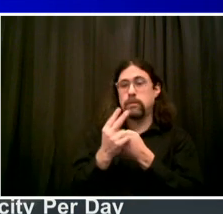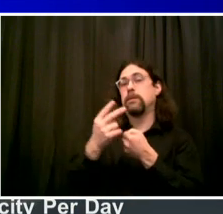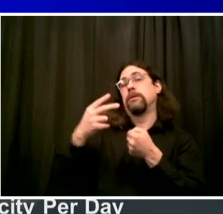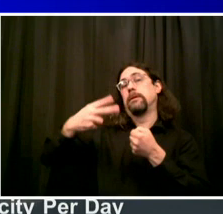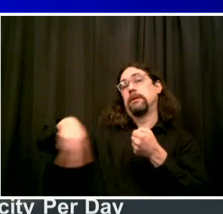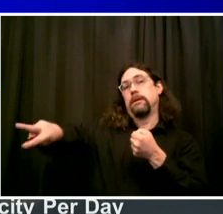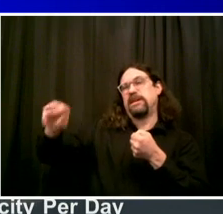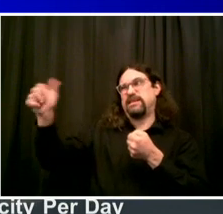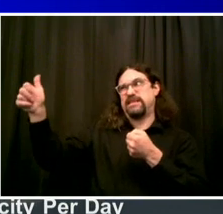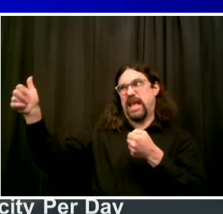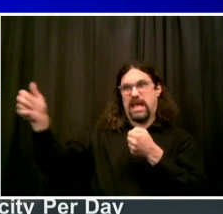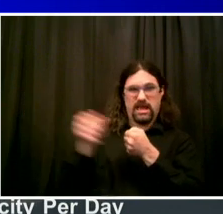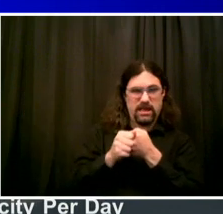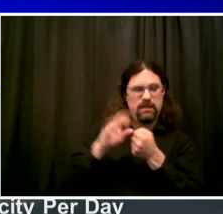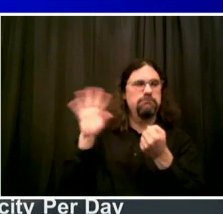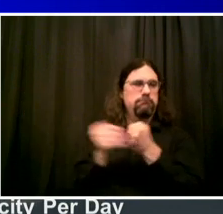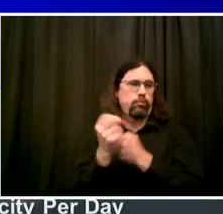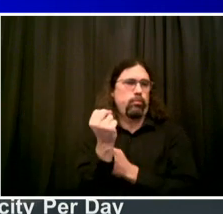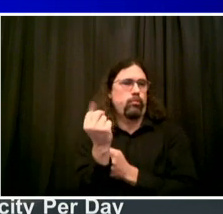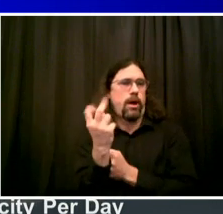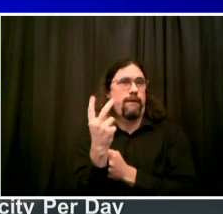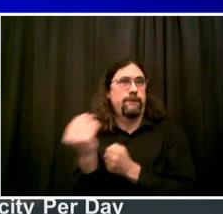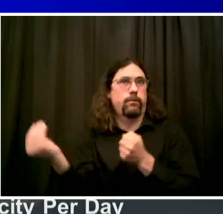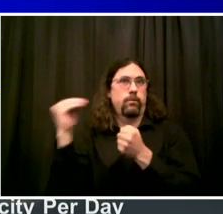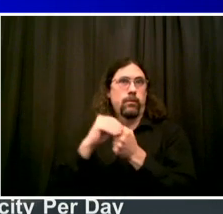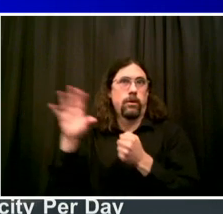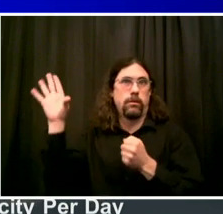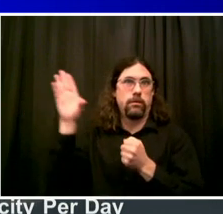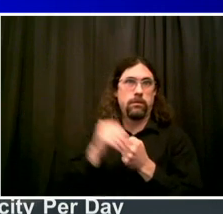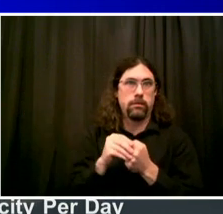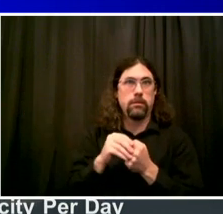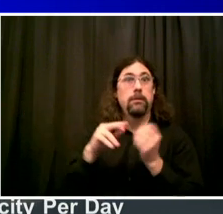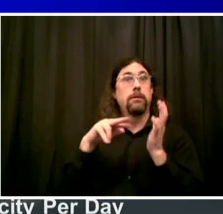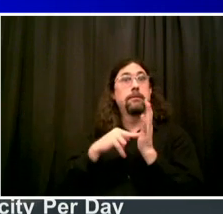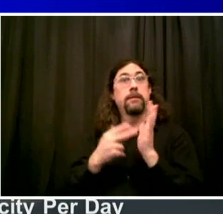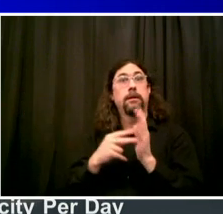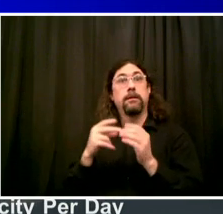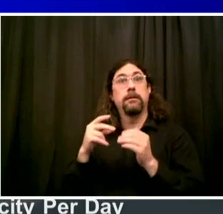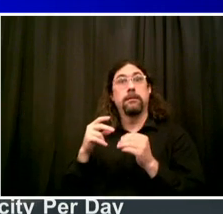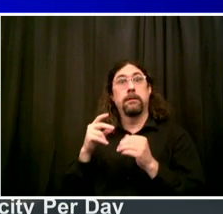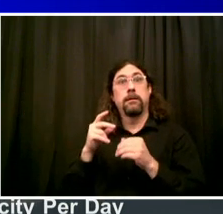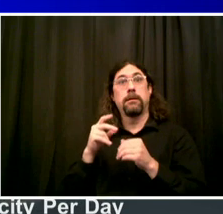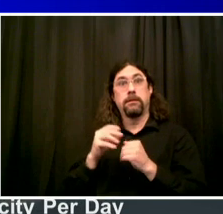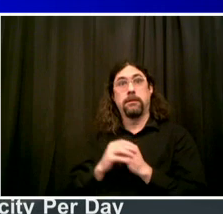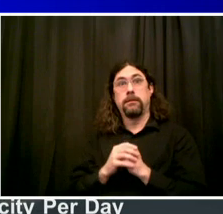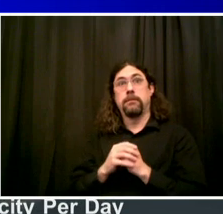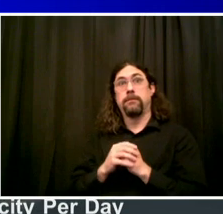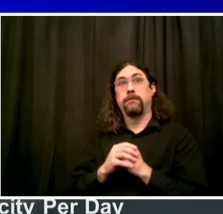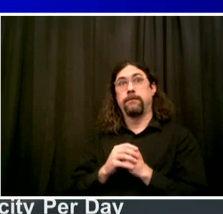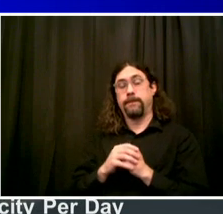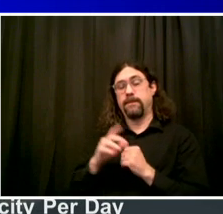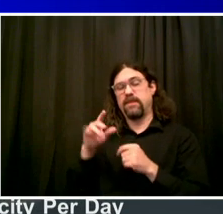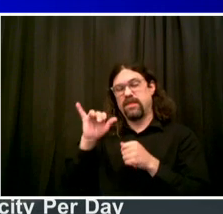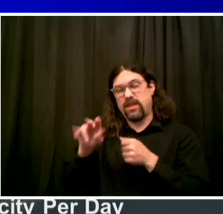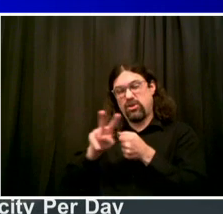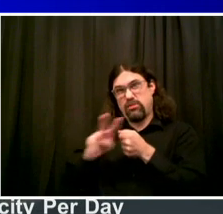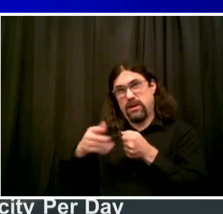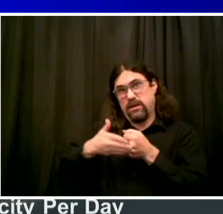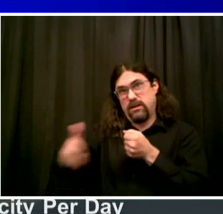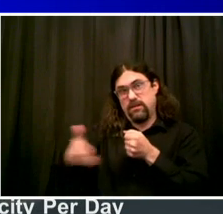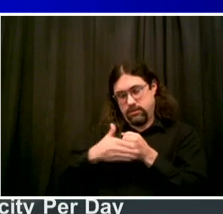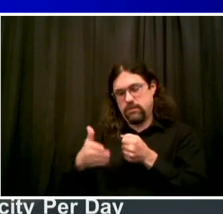add 4,400 tests per day more. Therefore, by the week of May 25th, we'll be